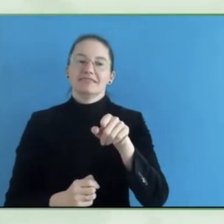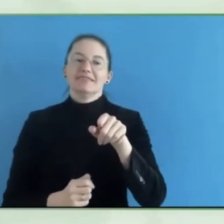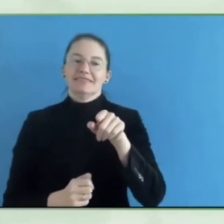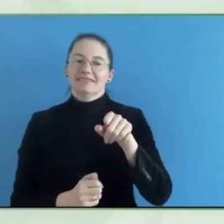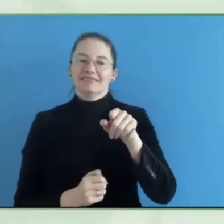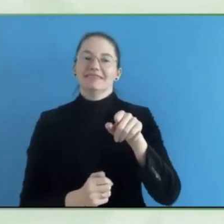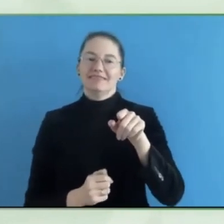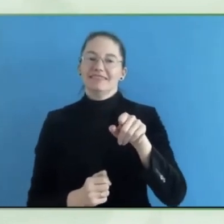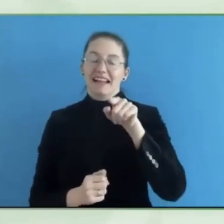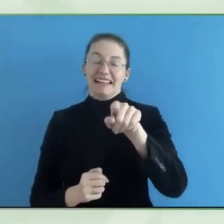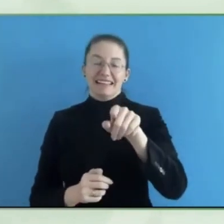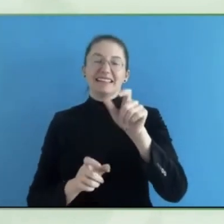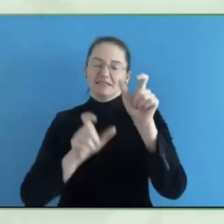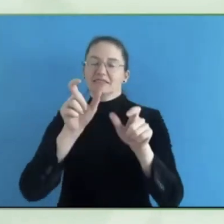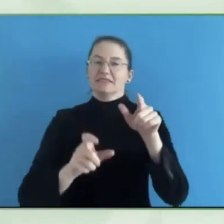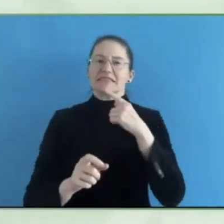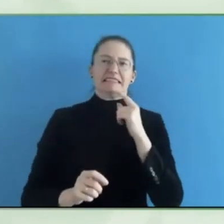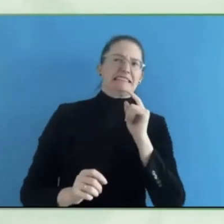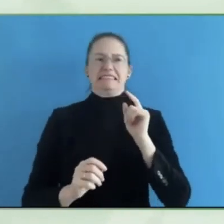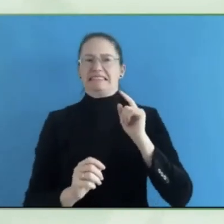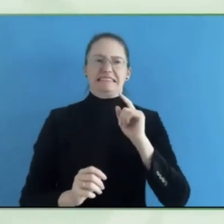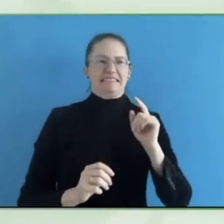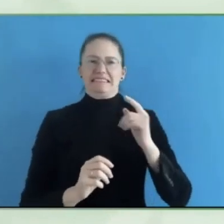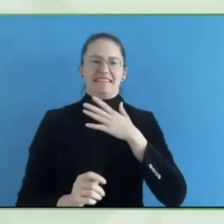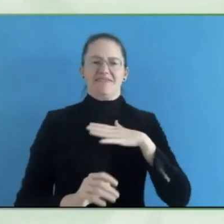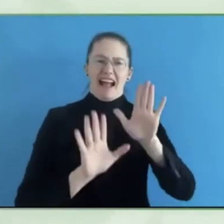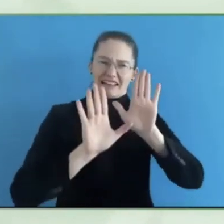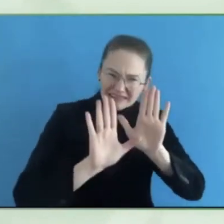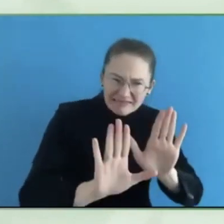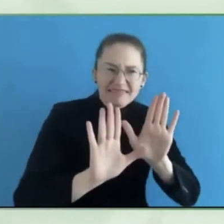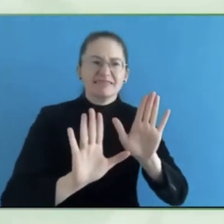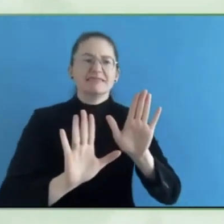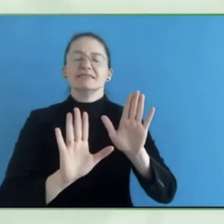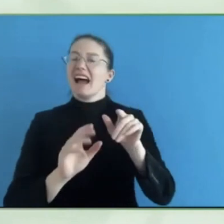it's really the value they create